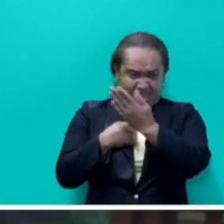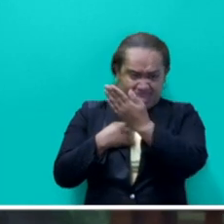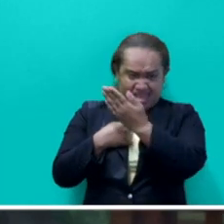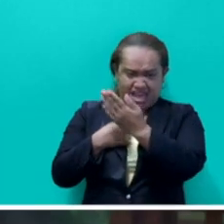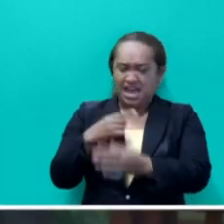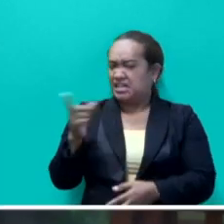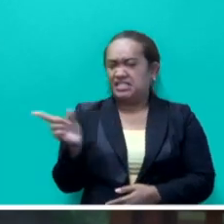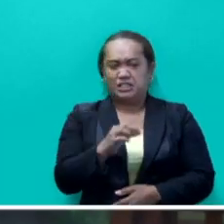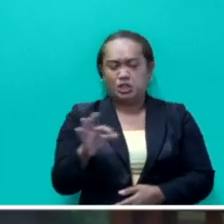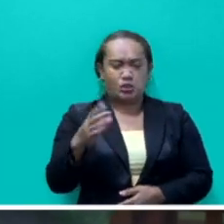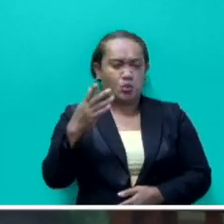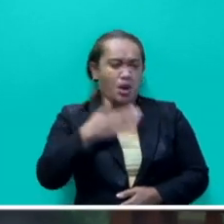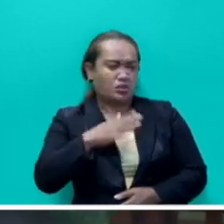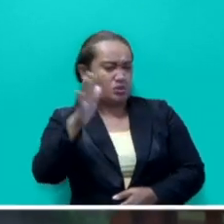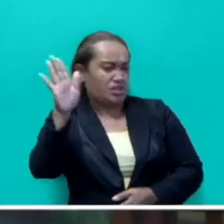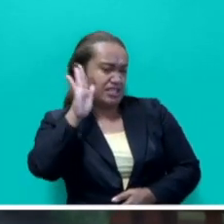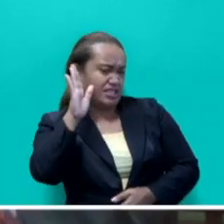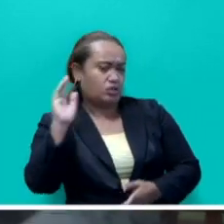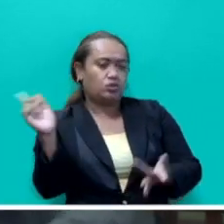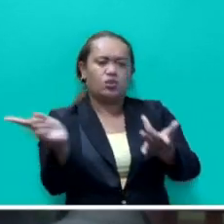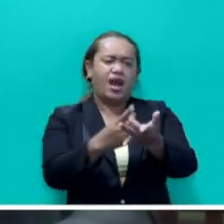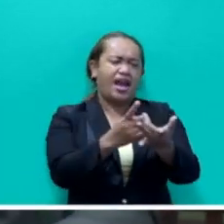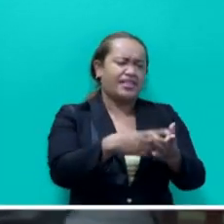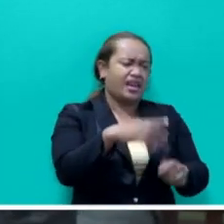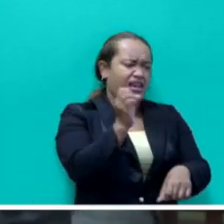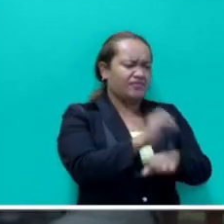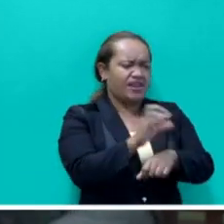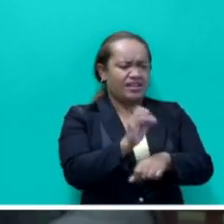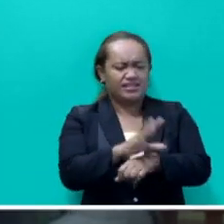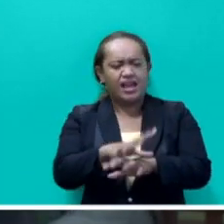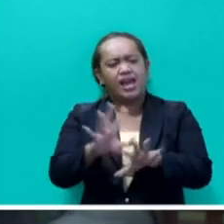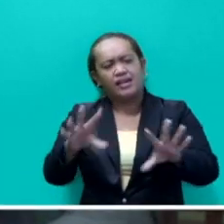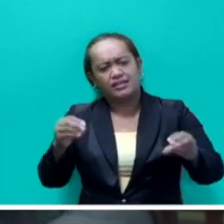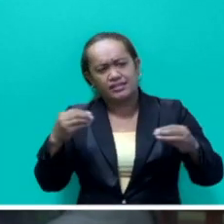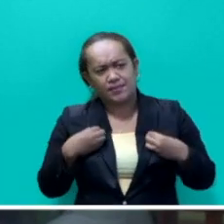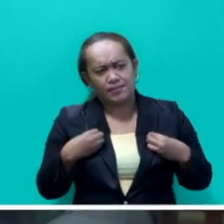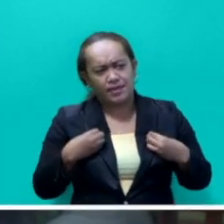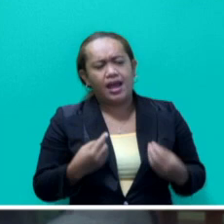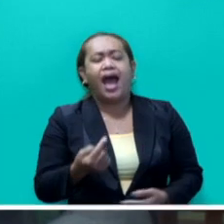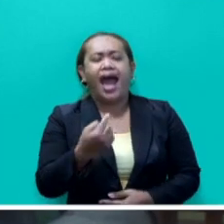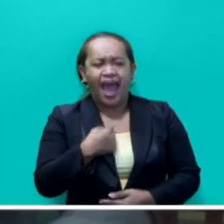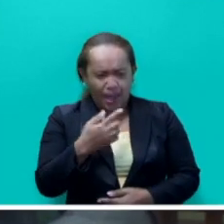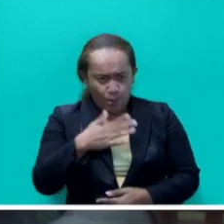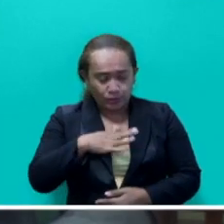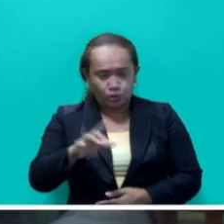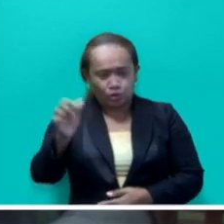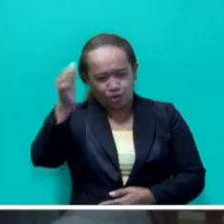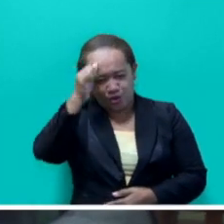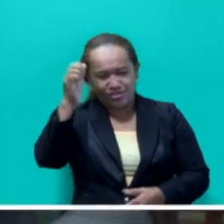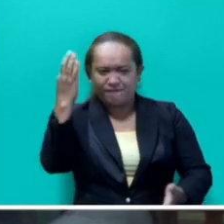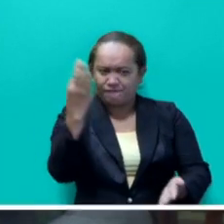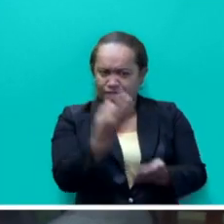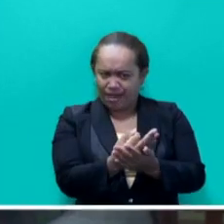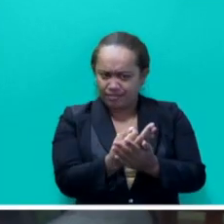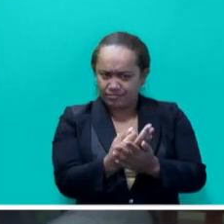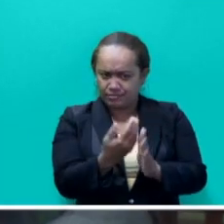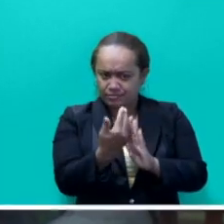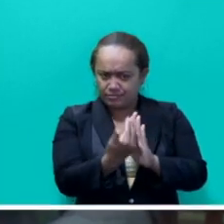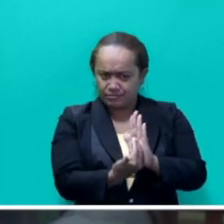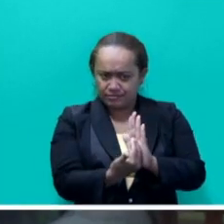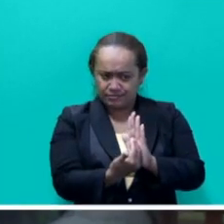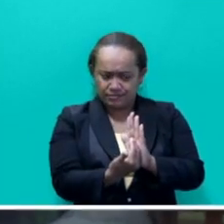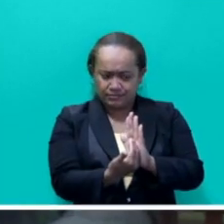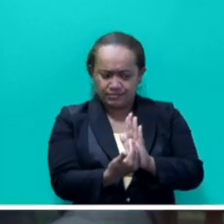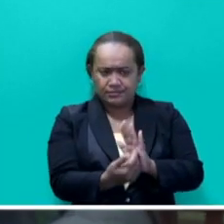I respect the advices and, of course, legal opinions as well, but I wanted to know the facts. That's something that